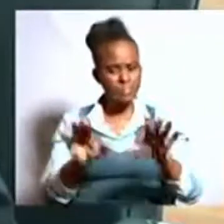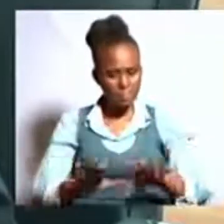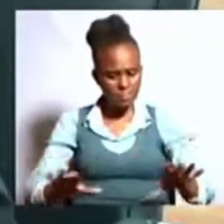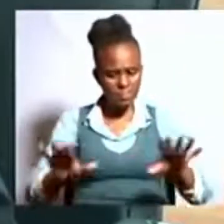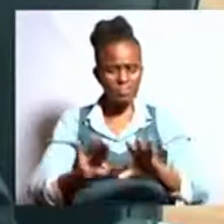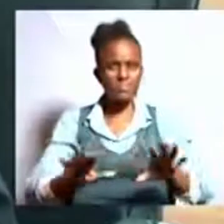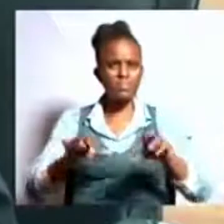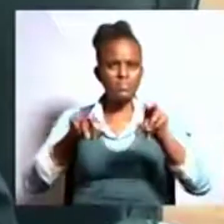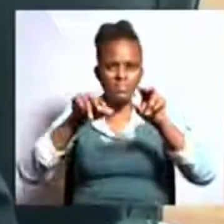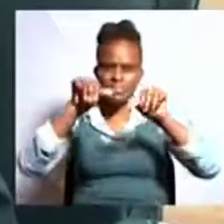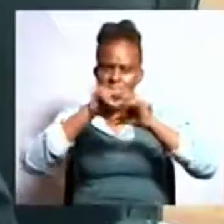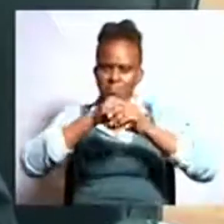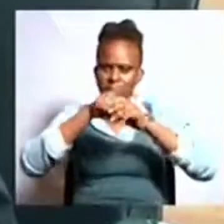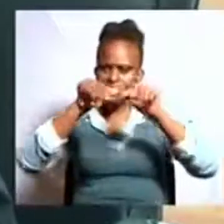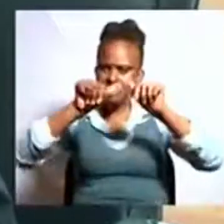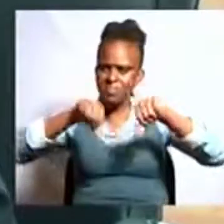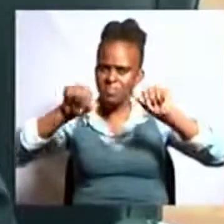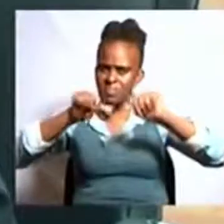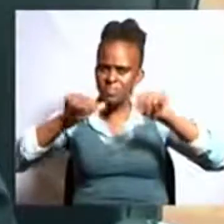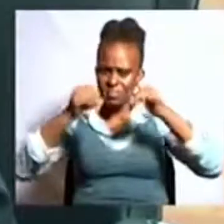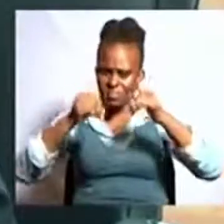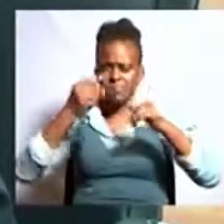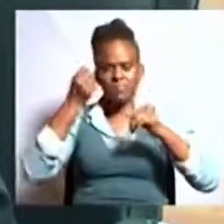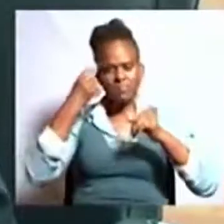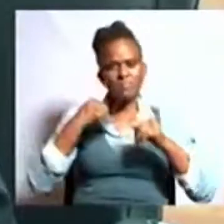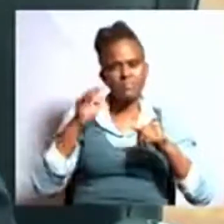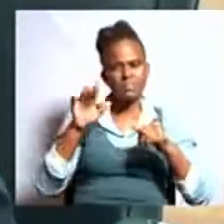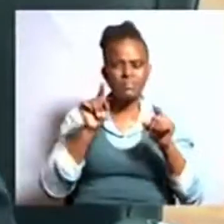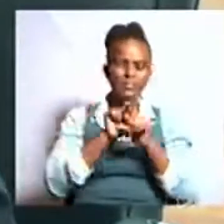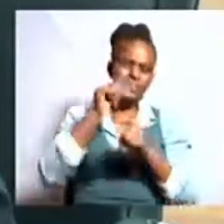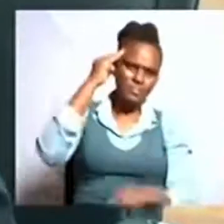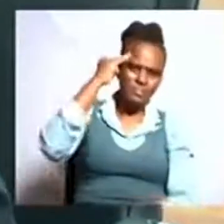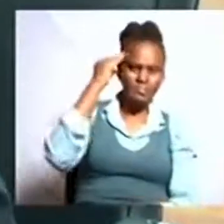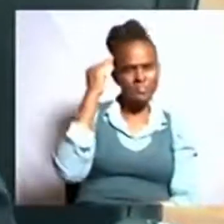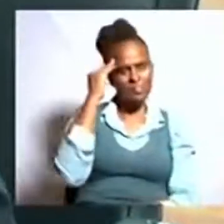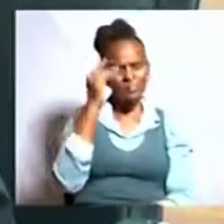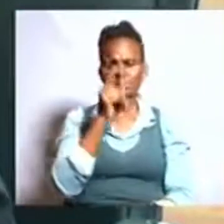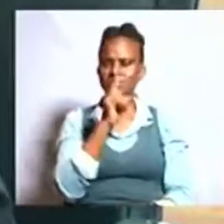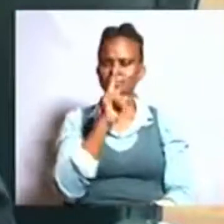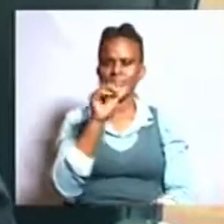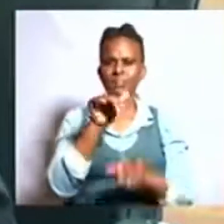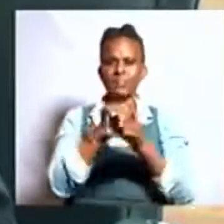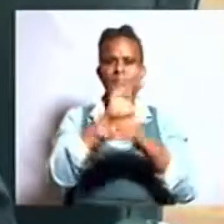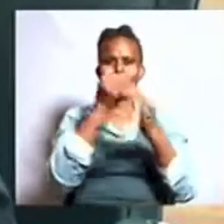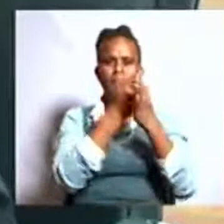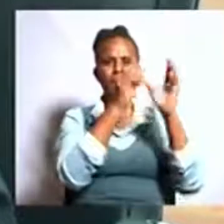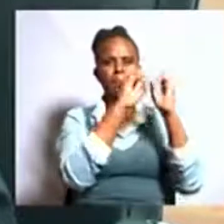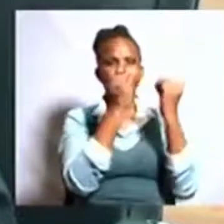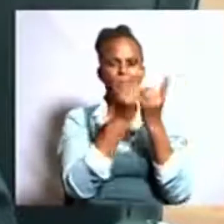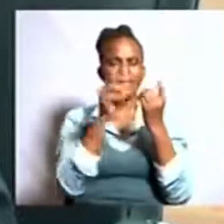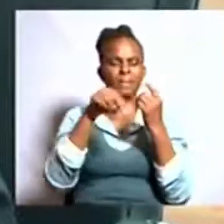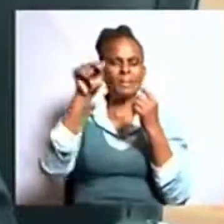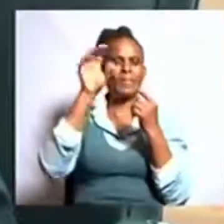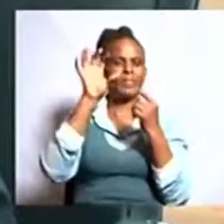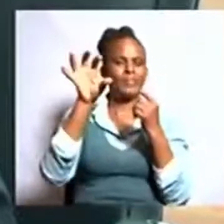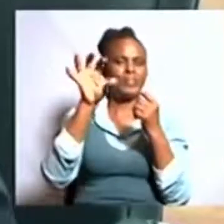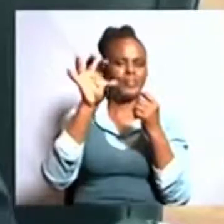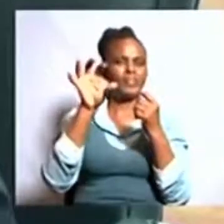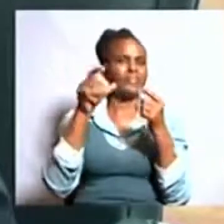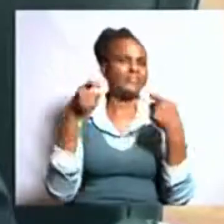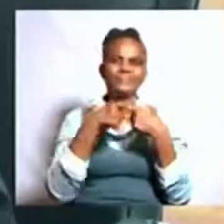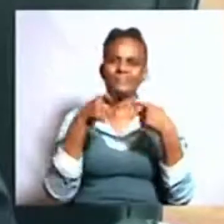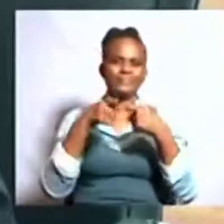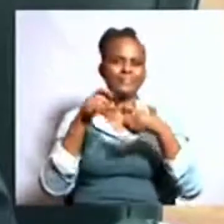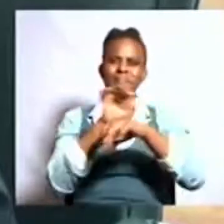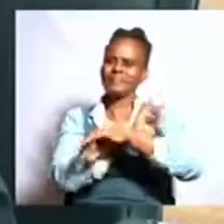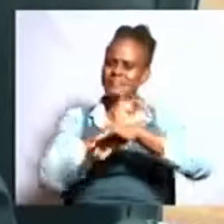through internal audit to understand and appreciate that truly in all the districts in Northern Province there are no